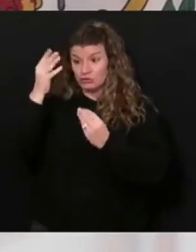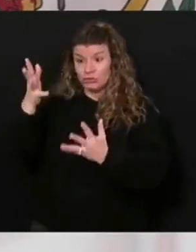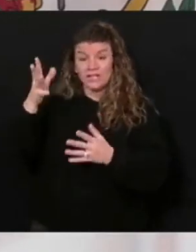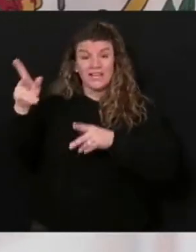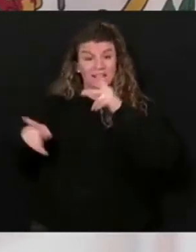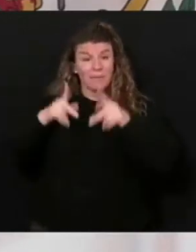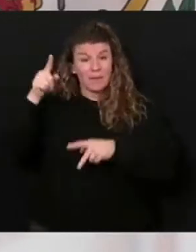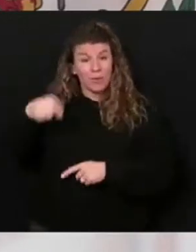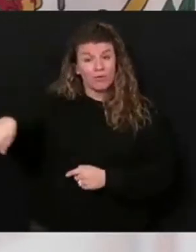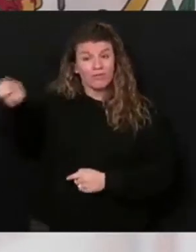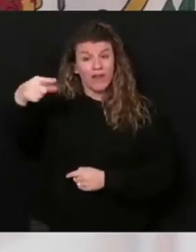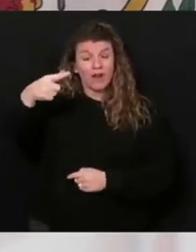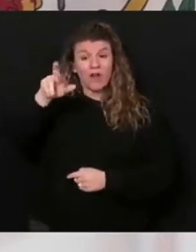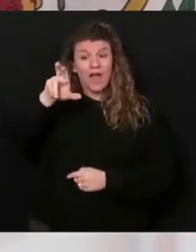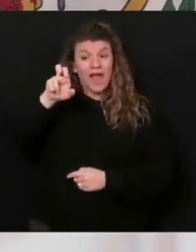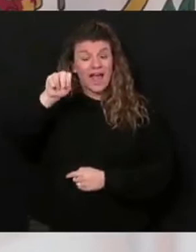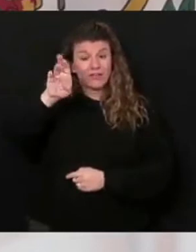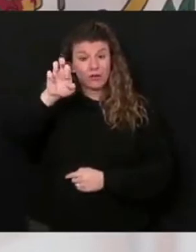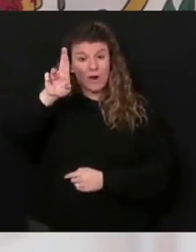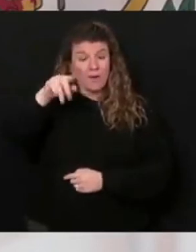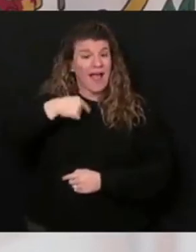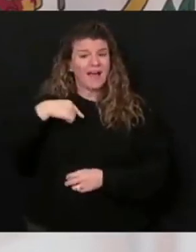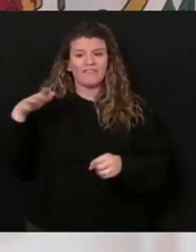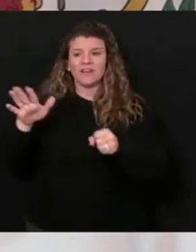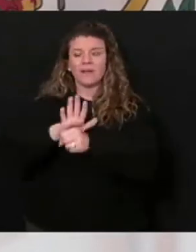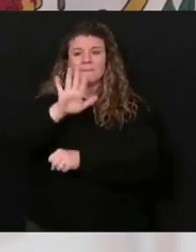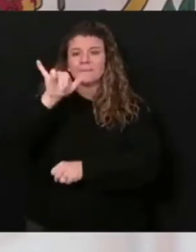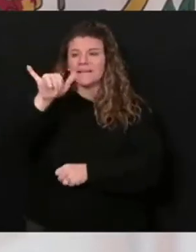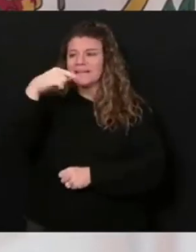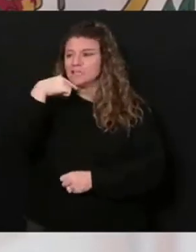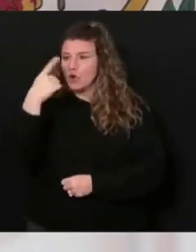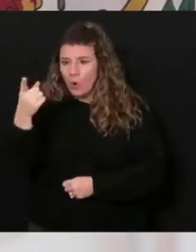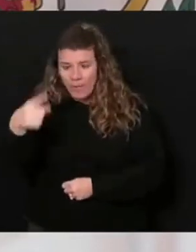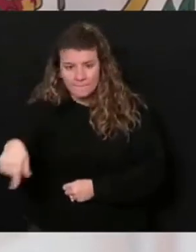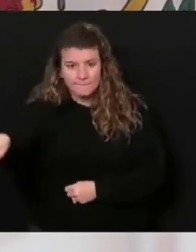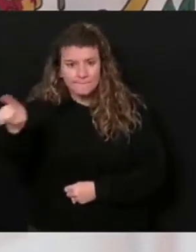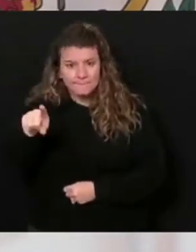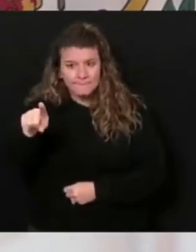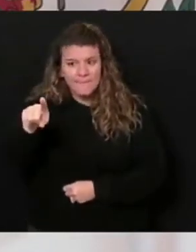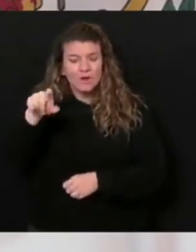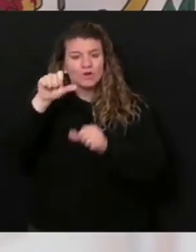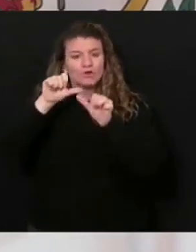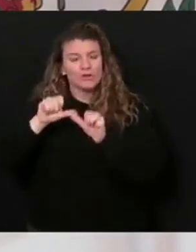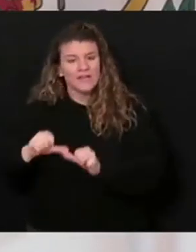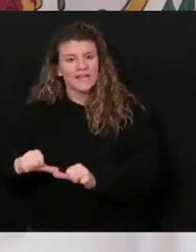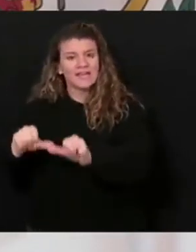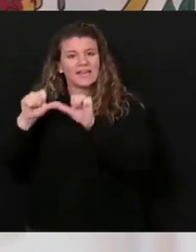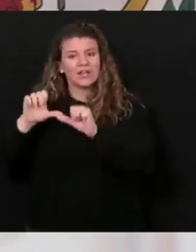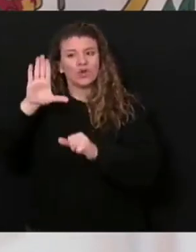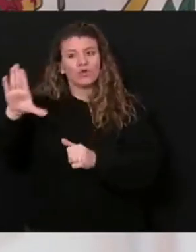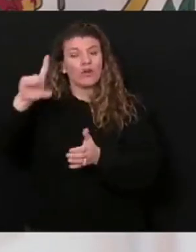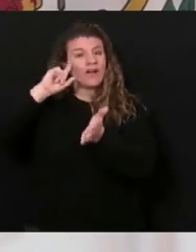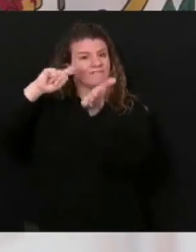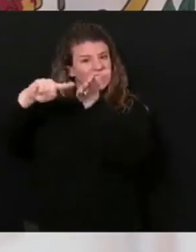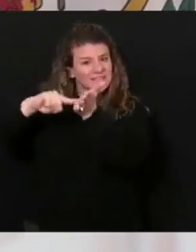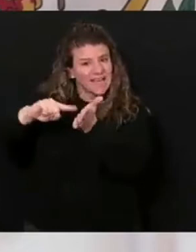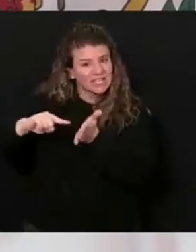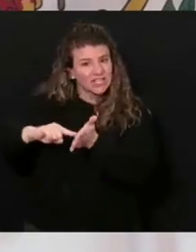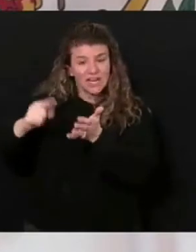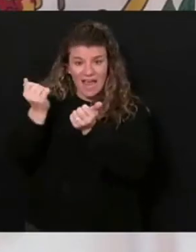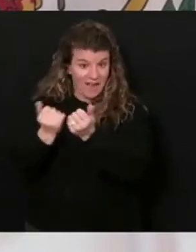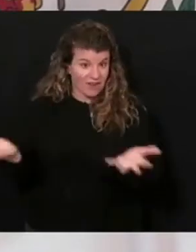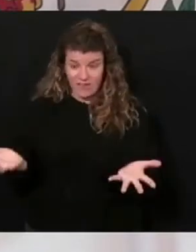the Greenbrier, I have totally instructed those people at the Greenbrier to continue their investigation in every